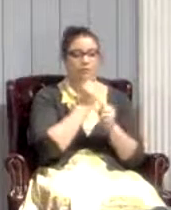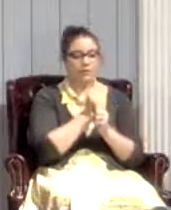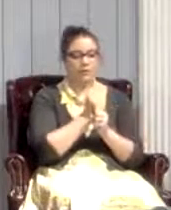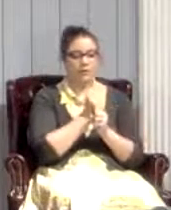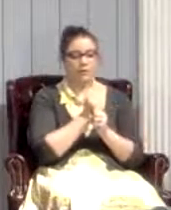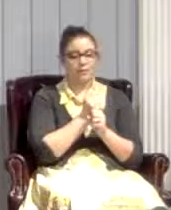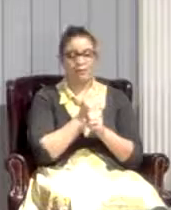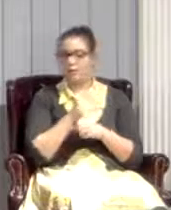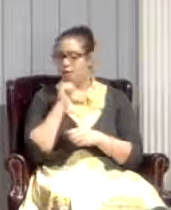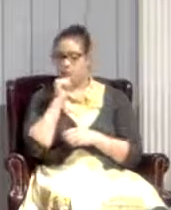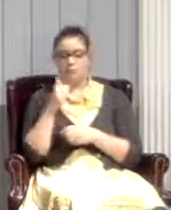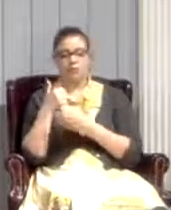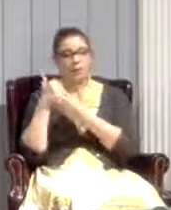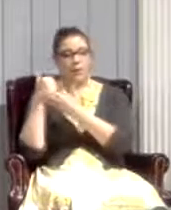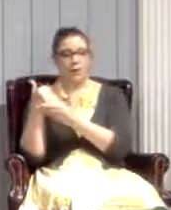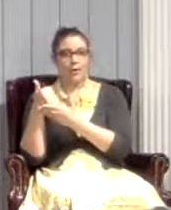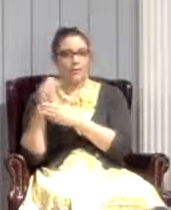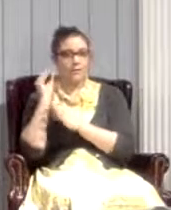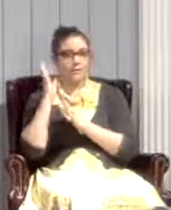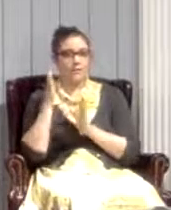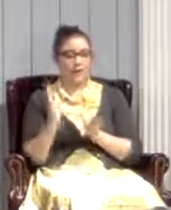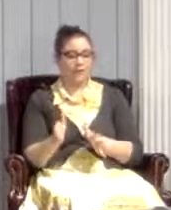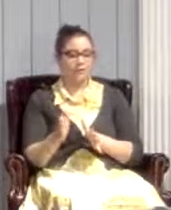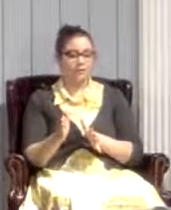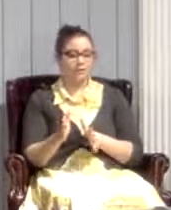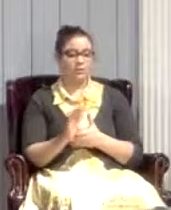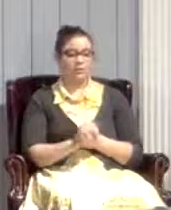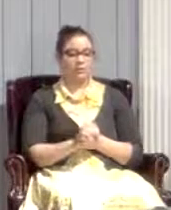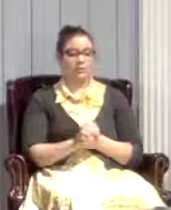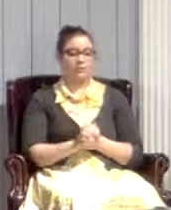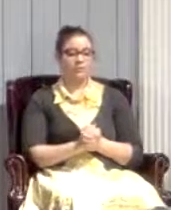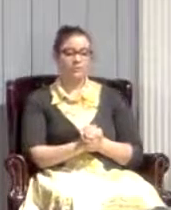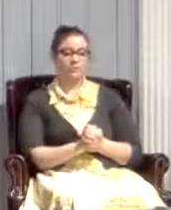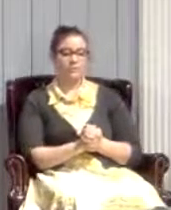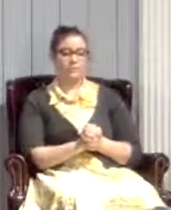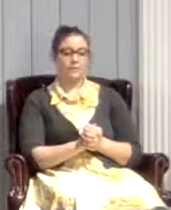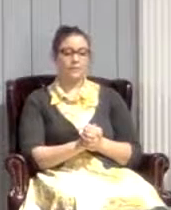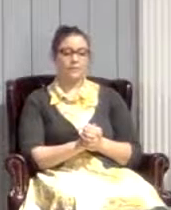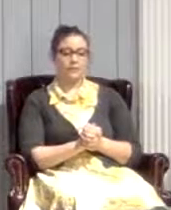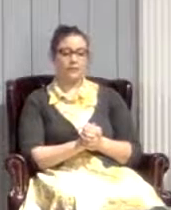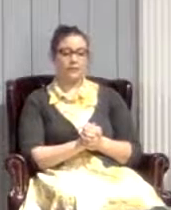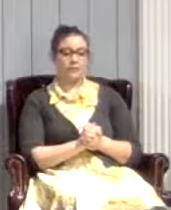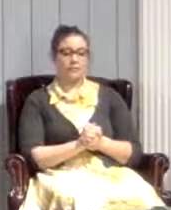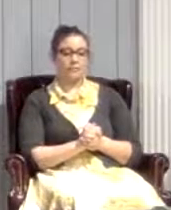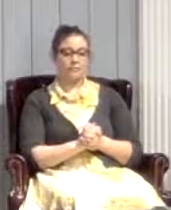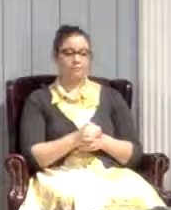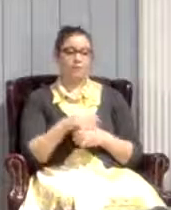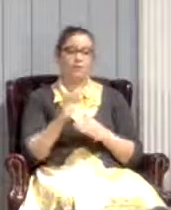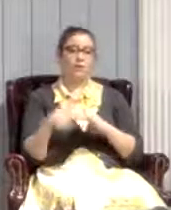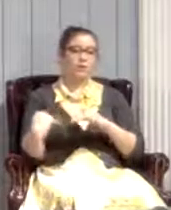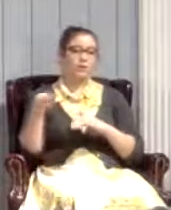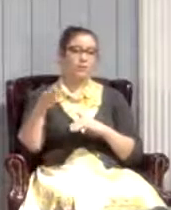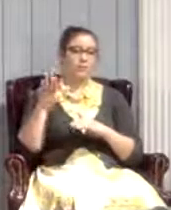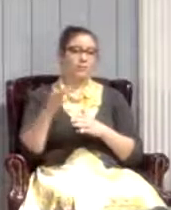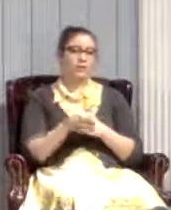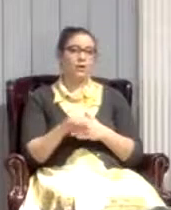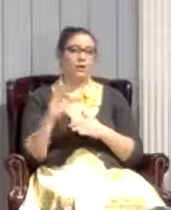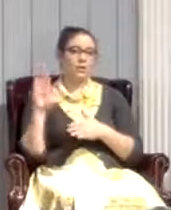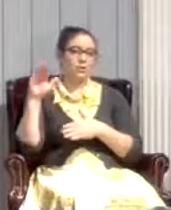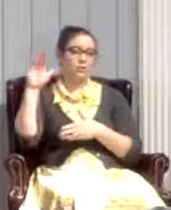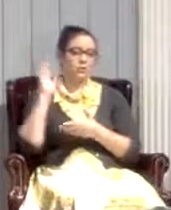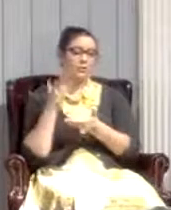They're risking their own spiritual growth by not standing with the pastor against these troublemakers. That's what Paul says.